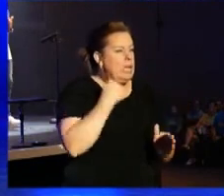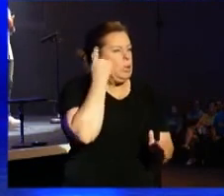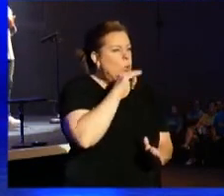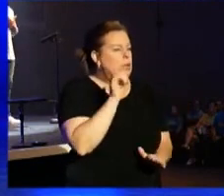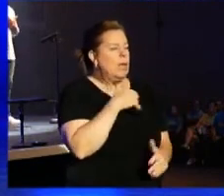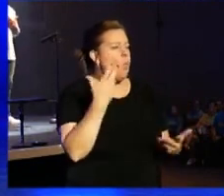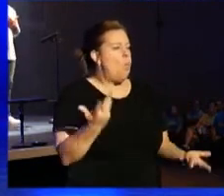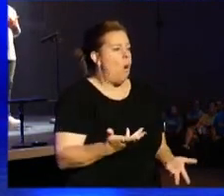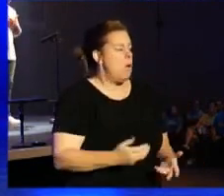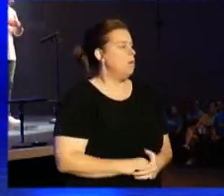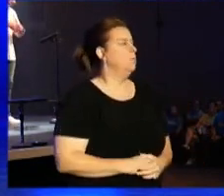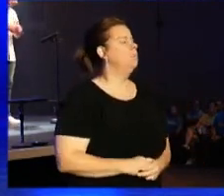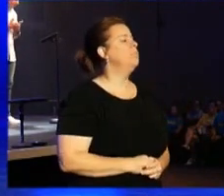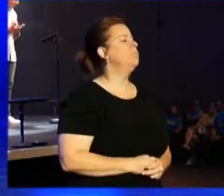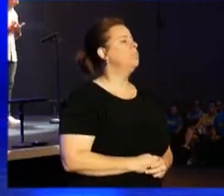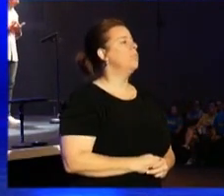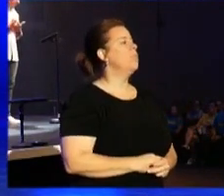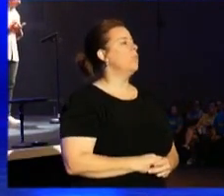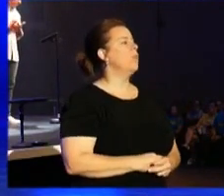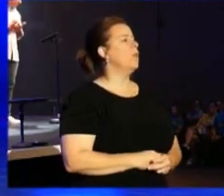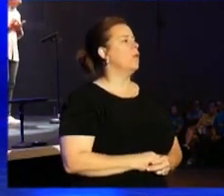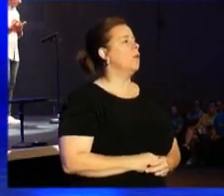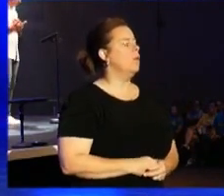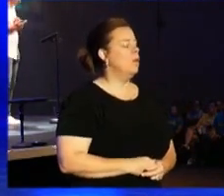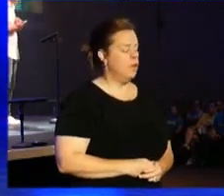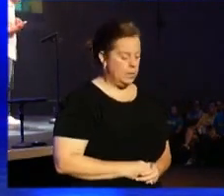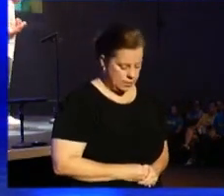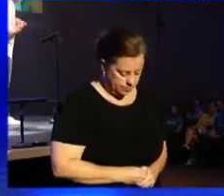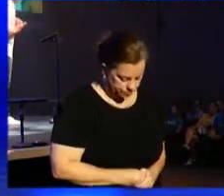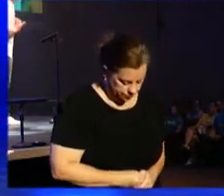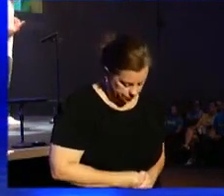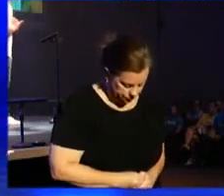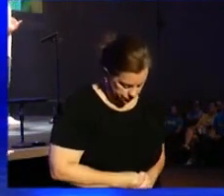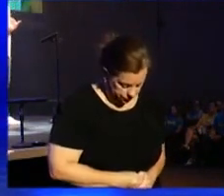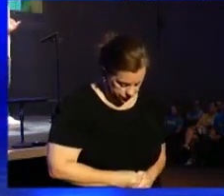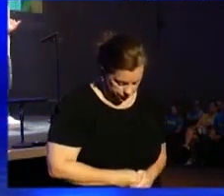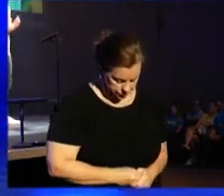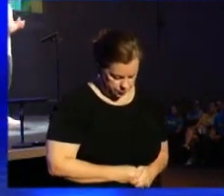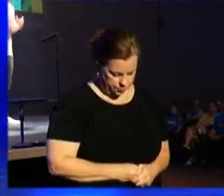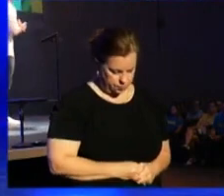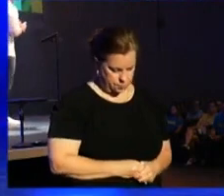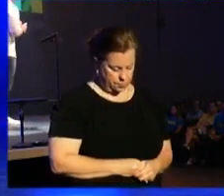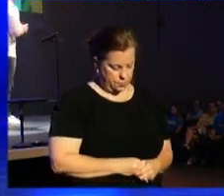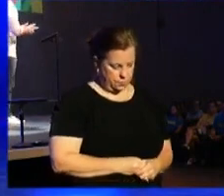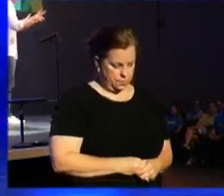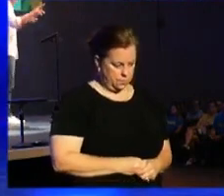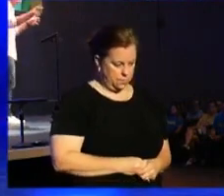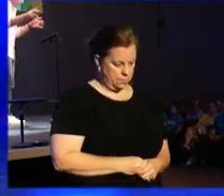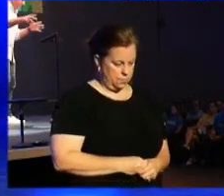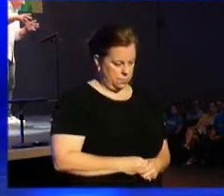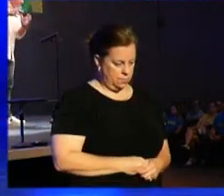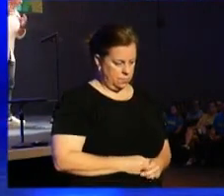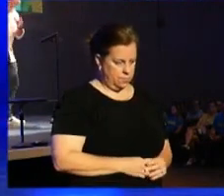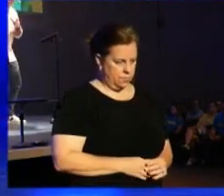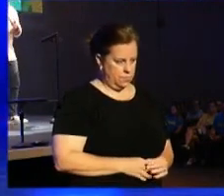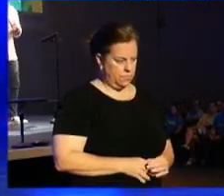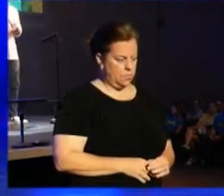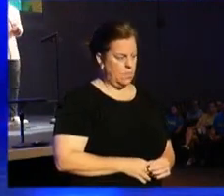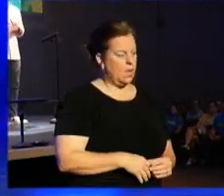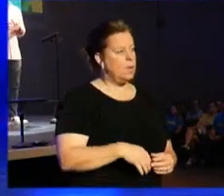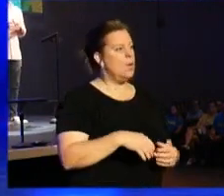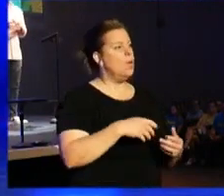kindness so the Holy Spirit can do this in us? To not just go through life not being